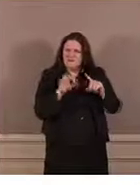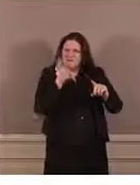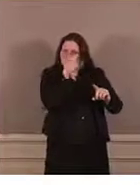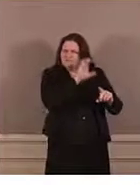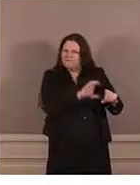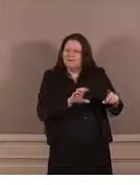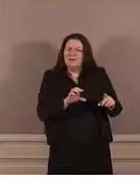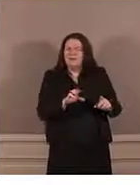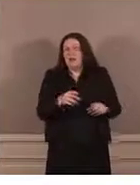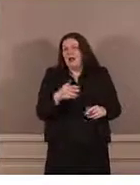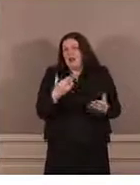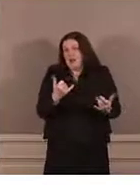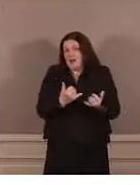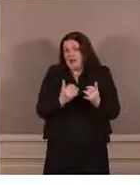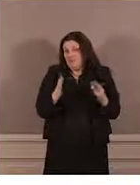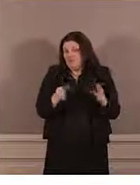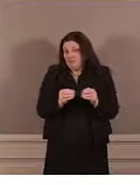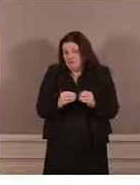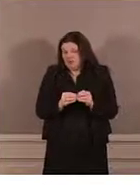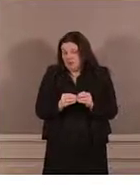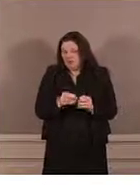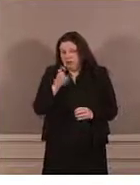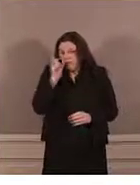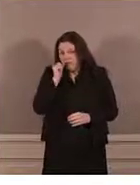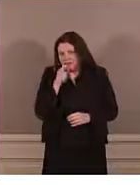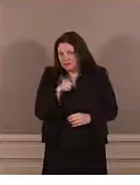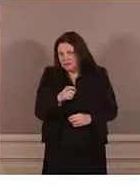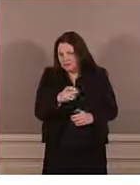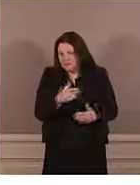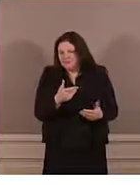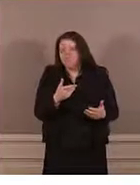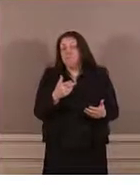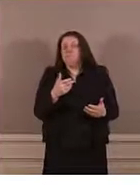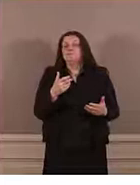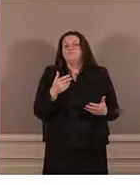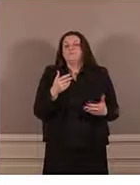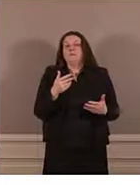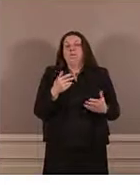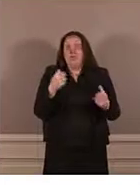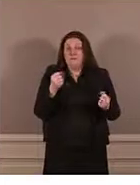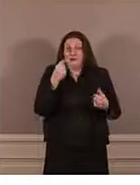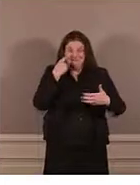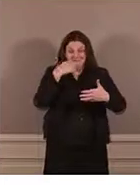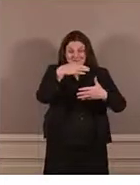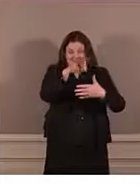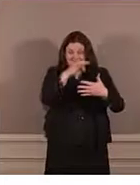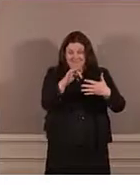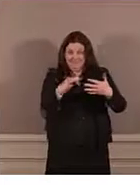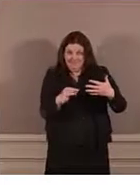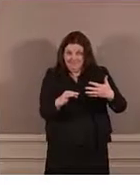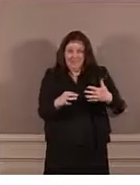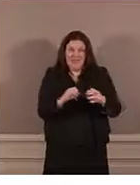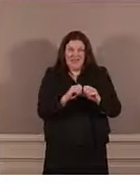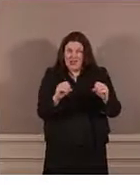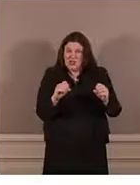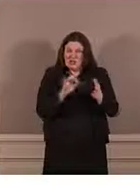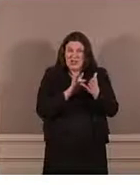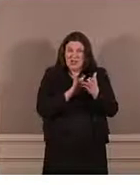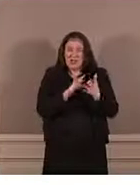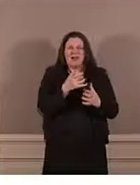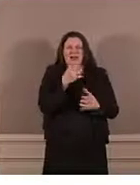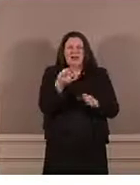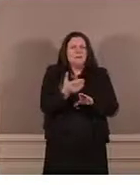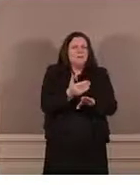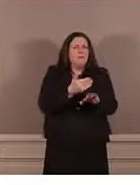I said, just to remind people, what we did with each site visit, we had a checklist of documents that we asked each centre to send us